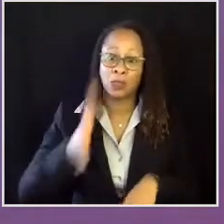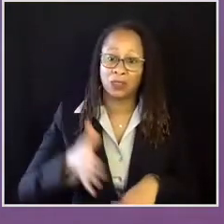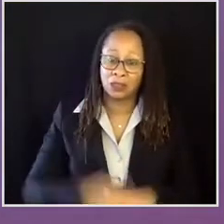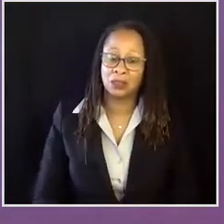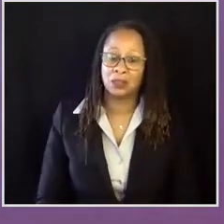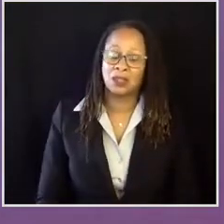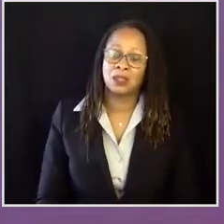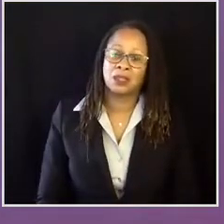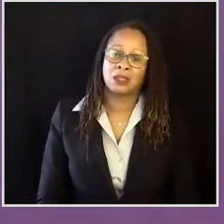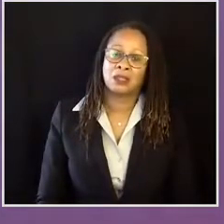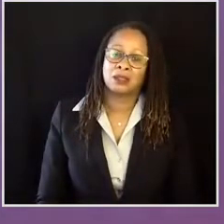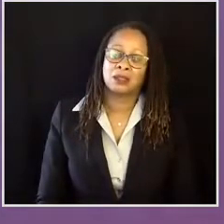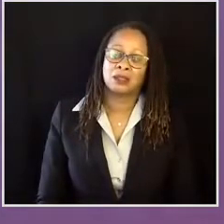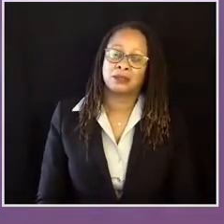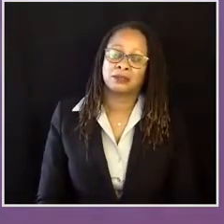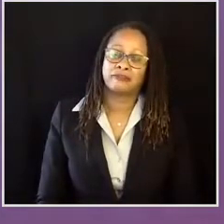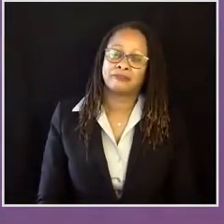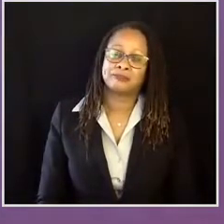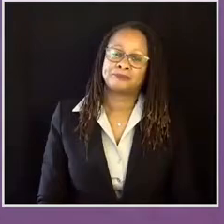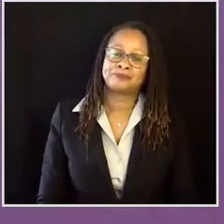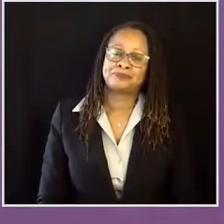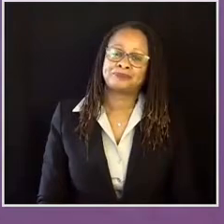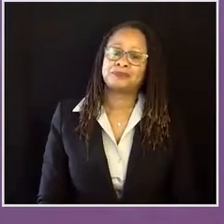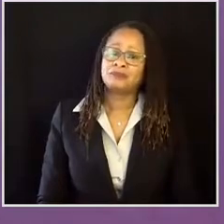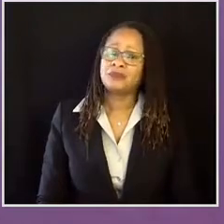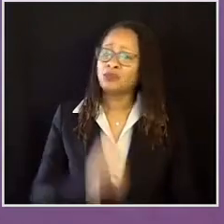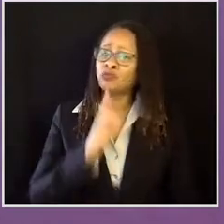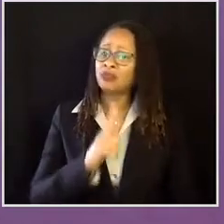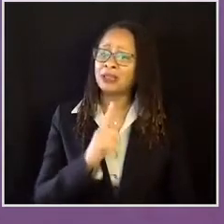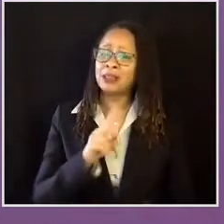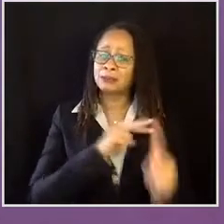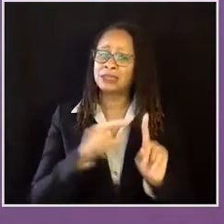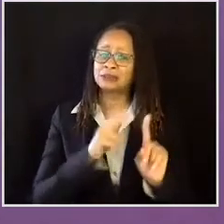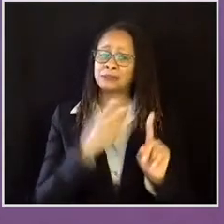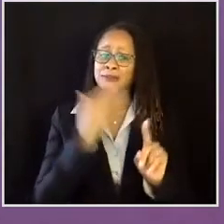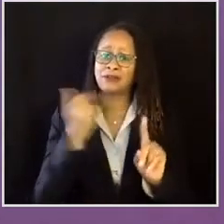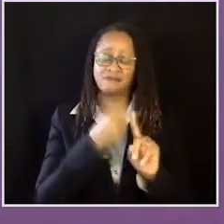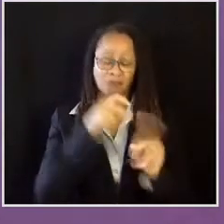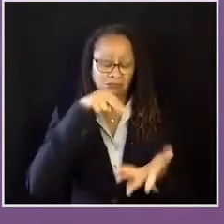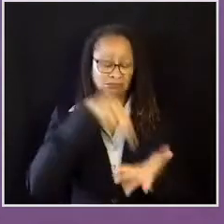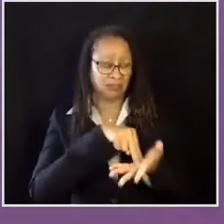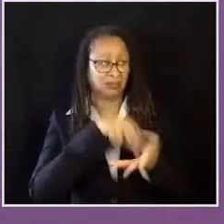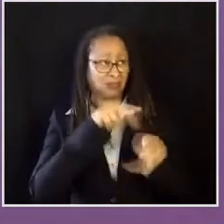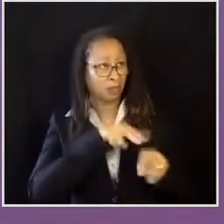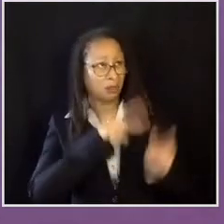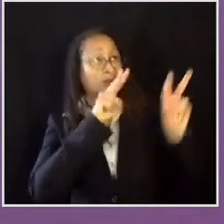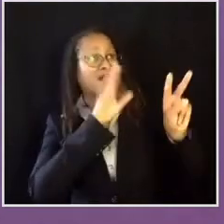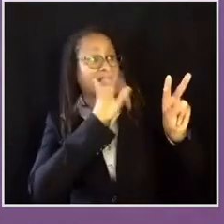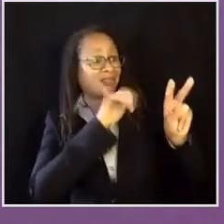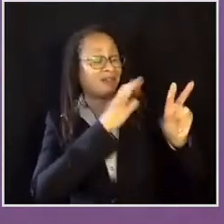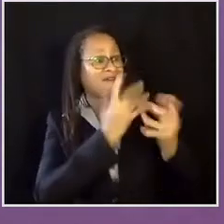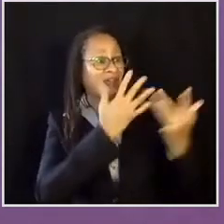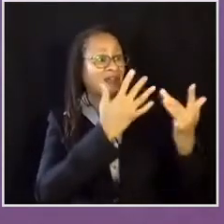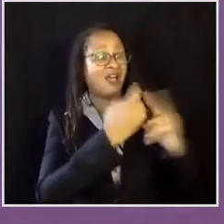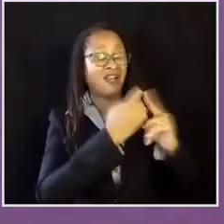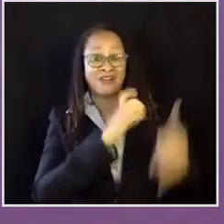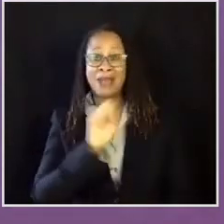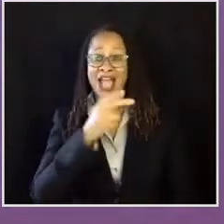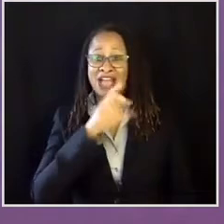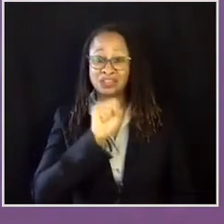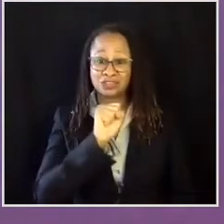of it from the view on the ground, in the smoldering ashes. Loved ones